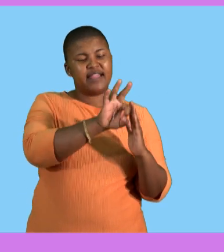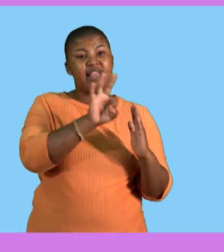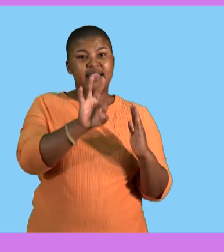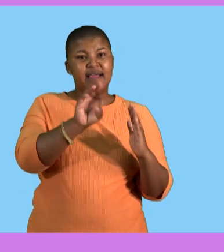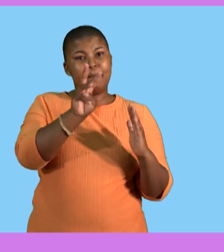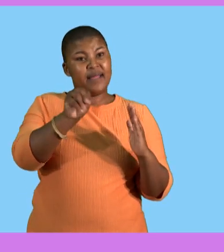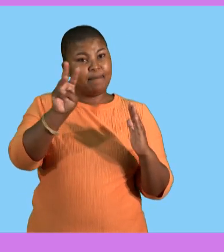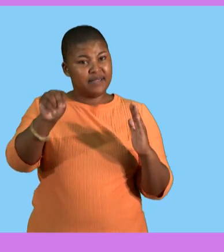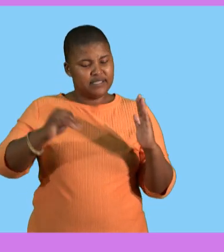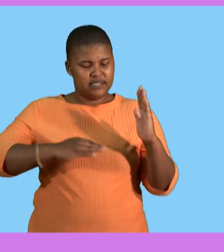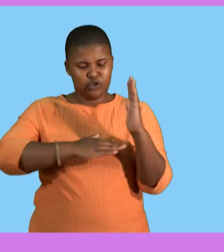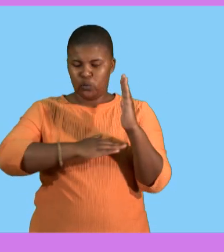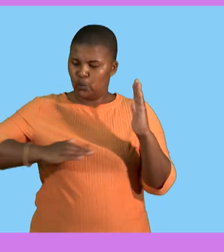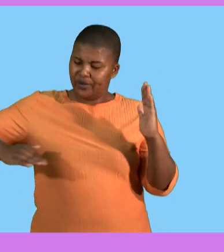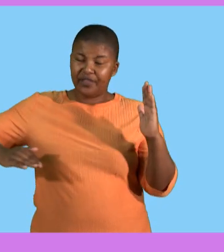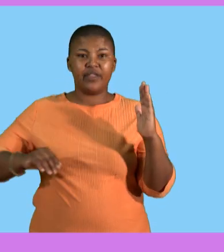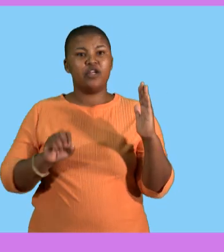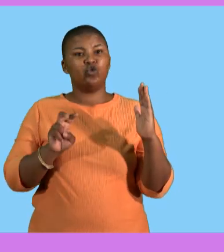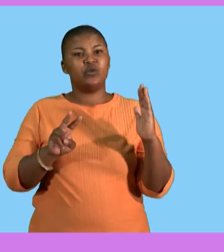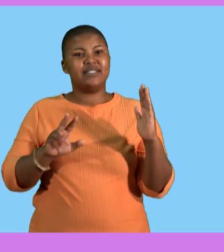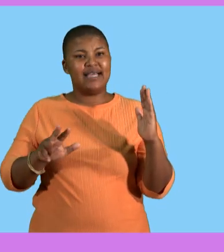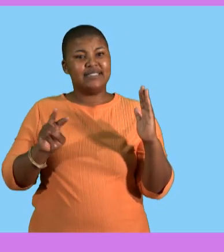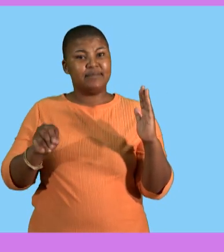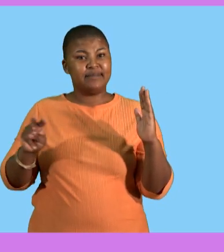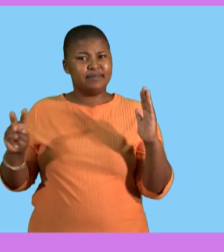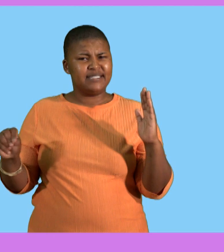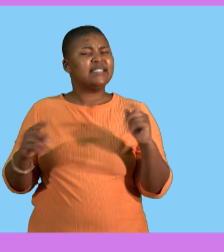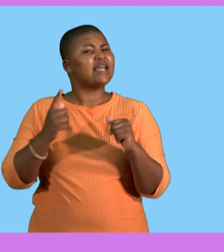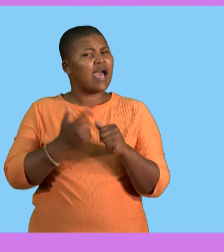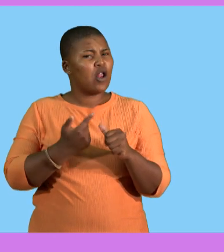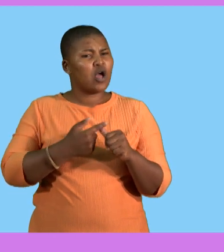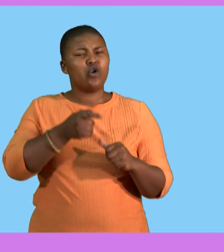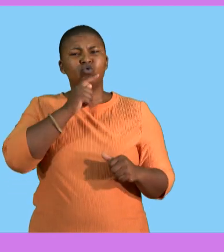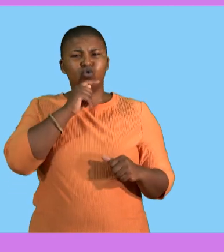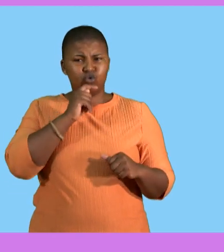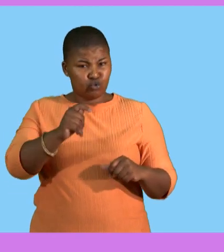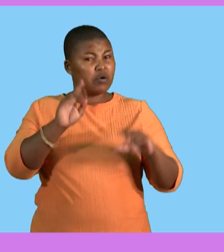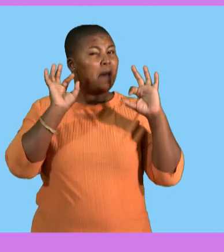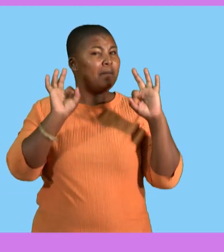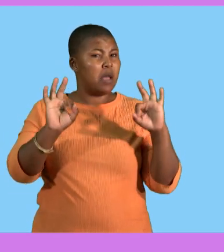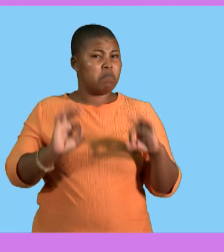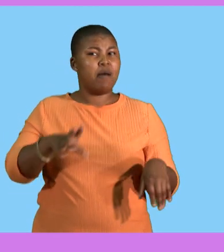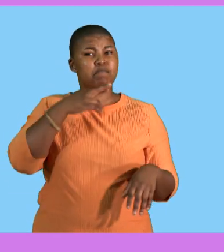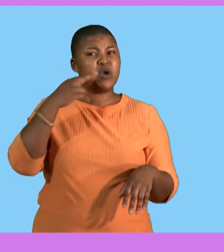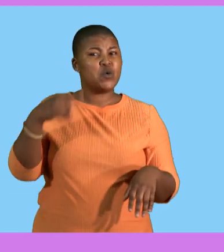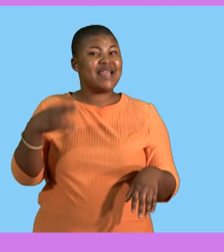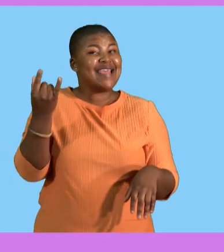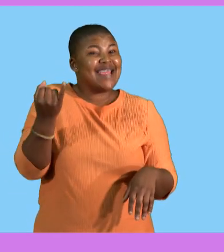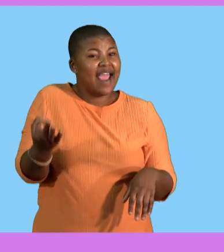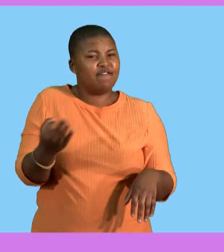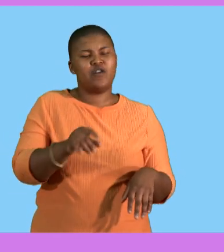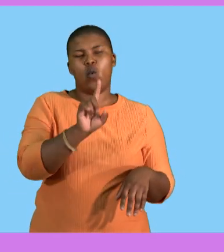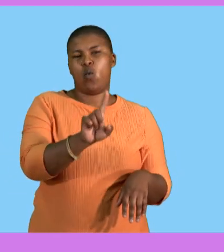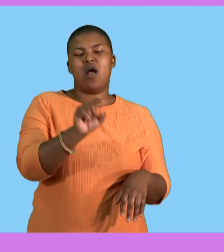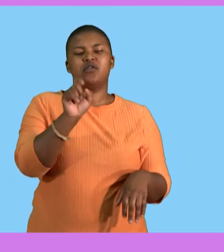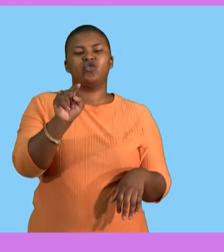millimeters and the width 28 millimeters. Calculate the actual floor area of the bedroom if the scale used on the